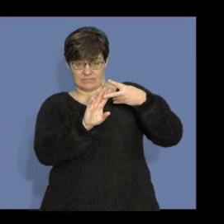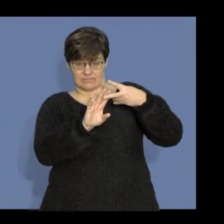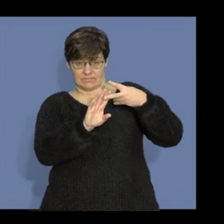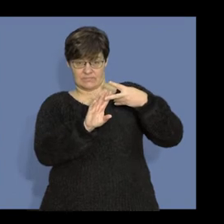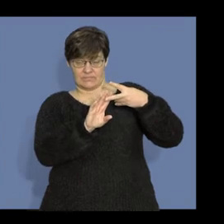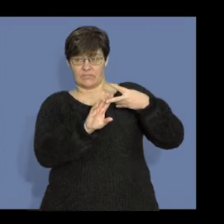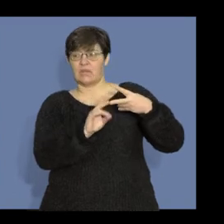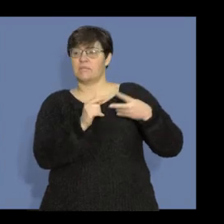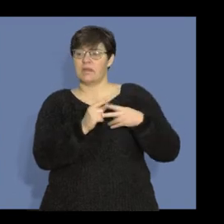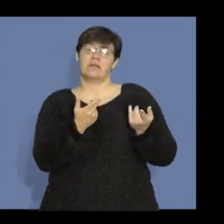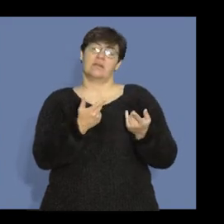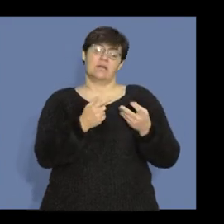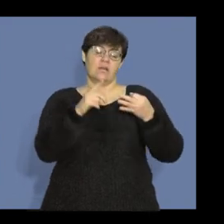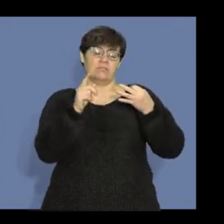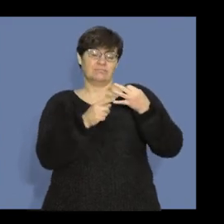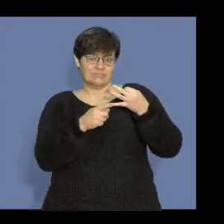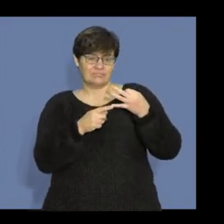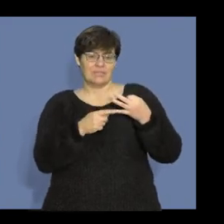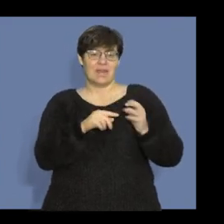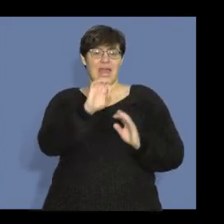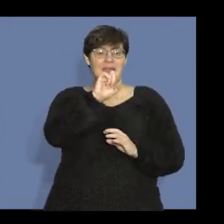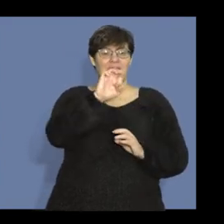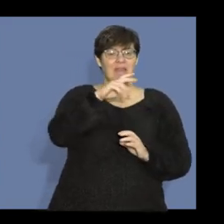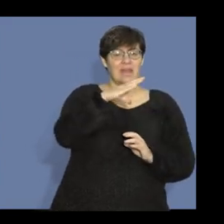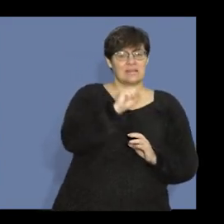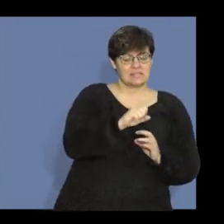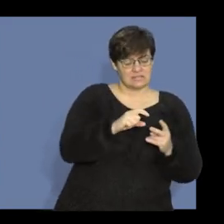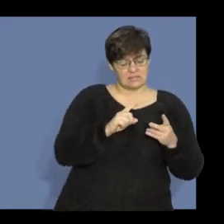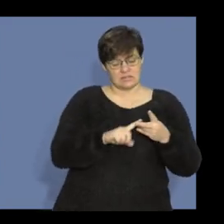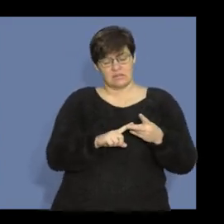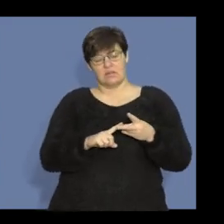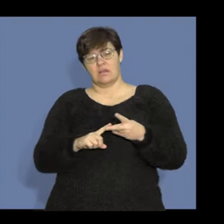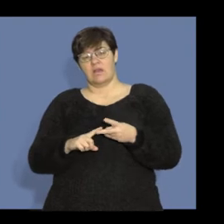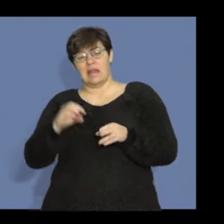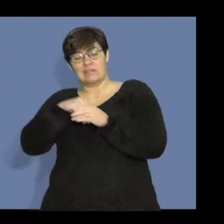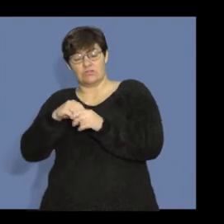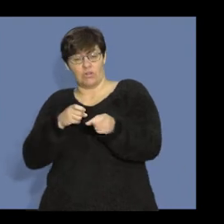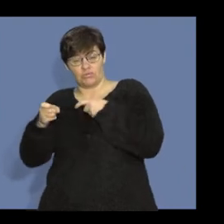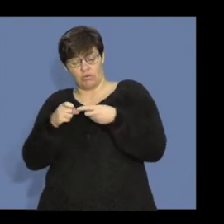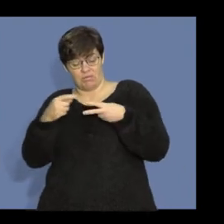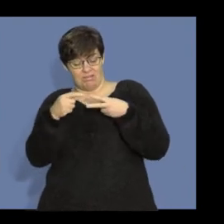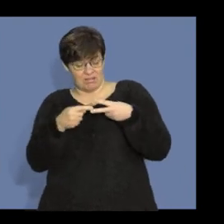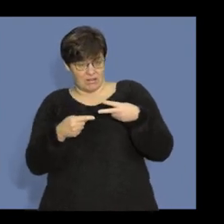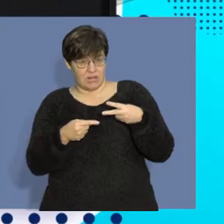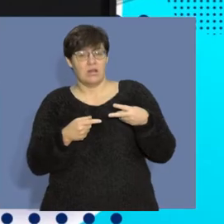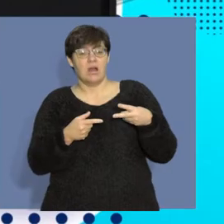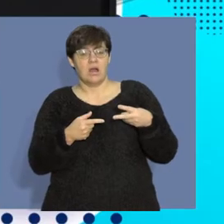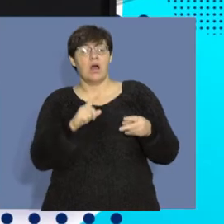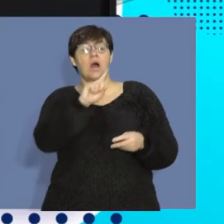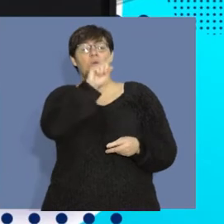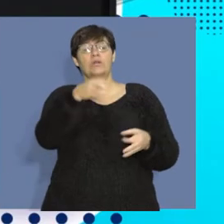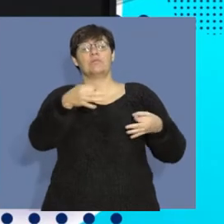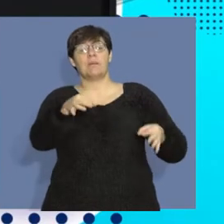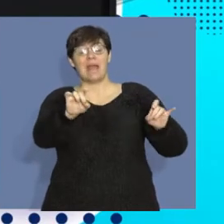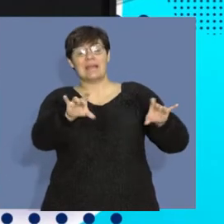about the ethics and we talk about the internal control, this is something that will feature in question